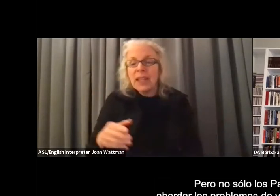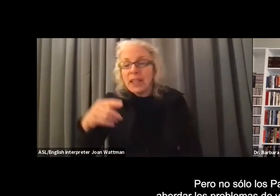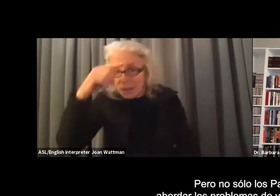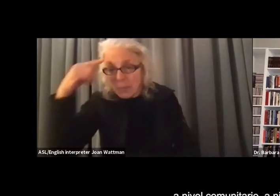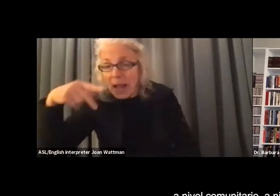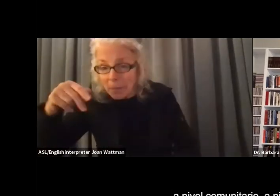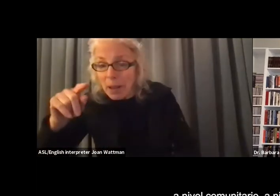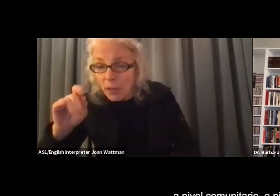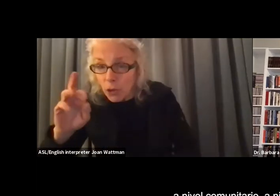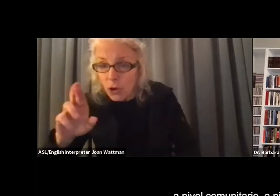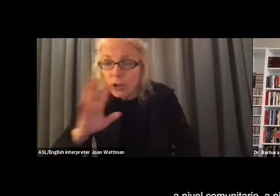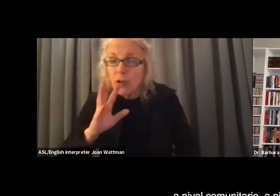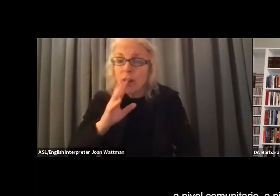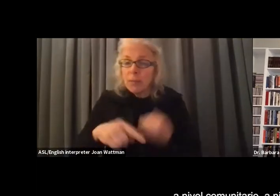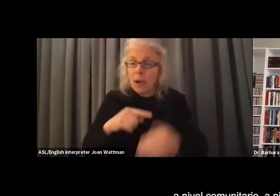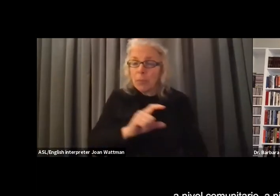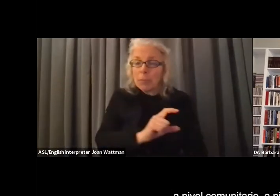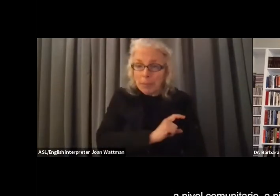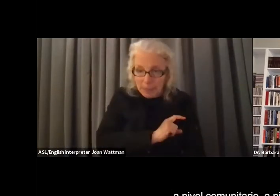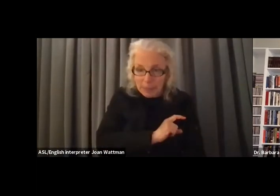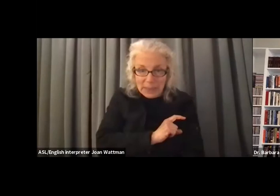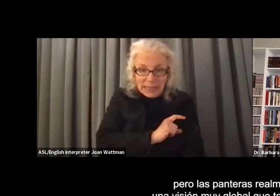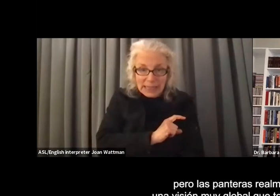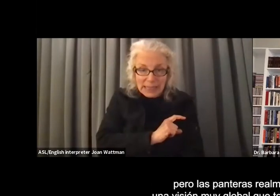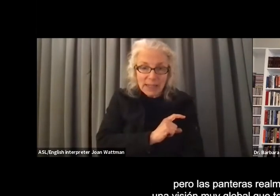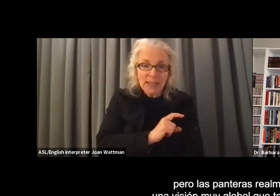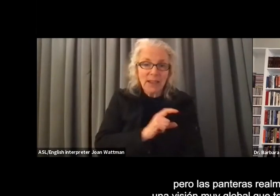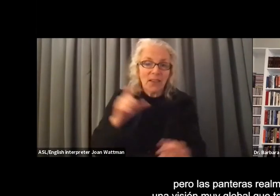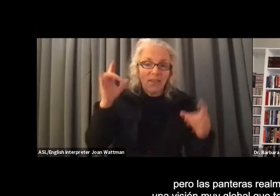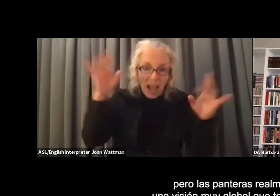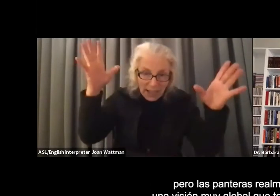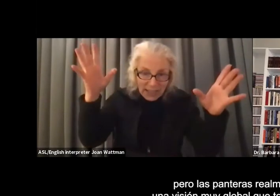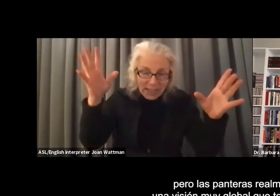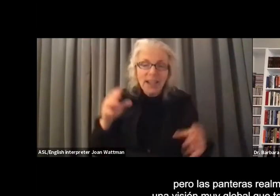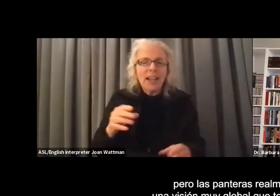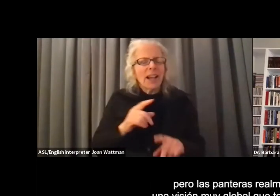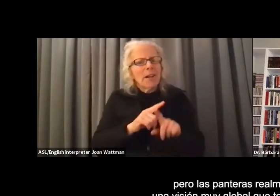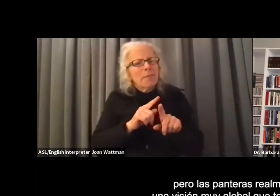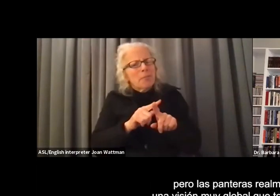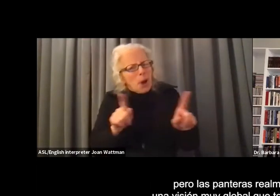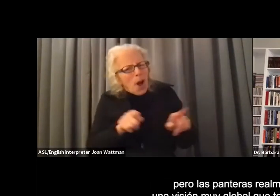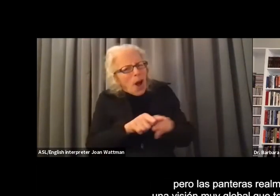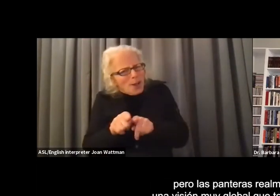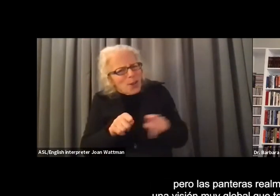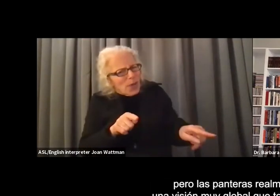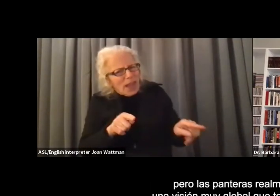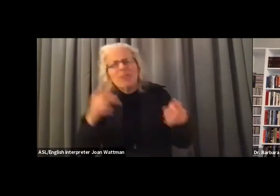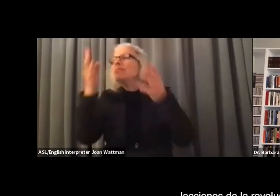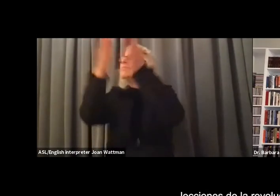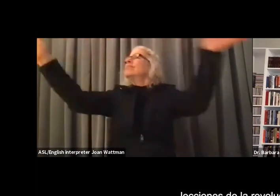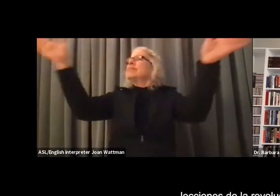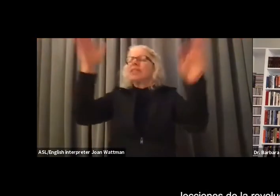police violence at the community level, at the street level, but the Panthers really had a very global view. They